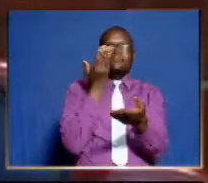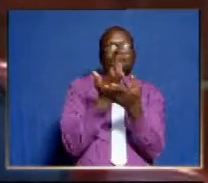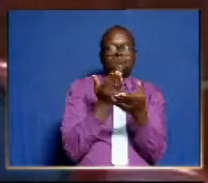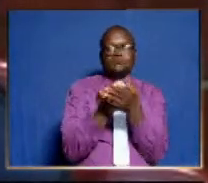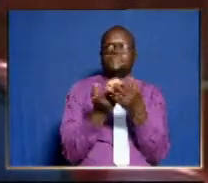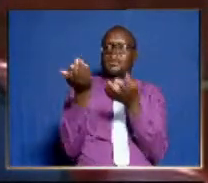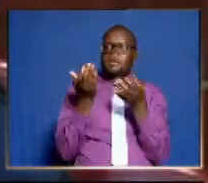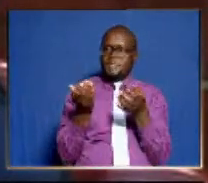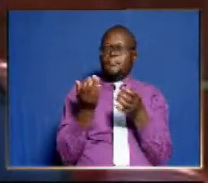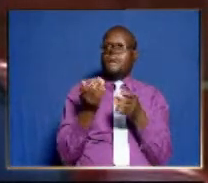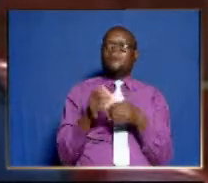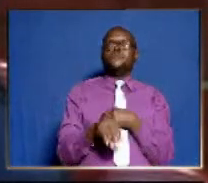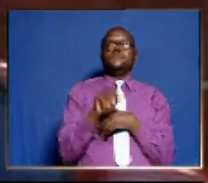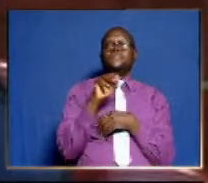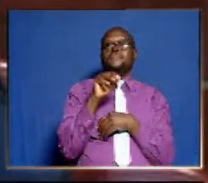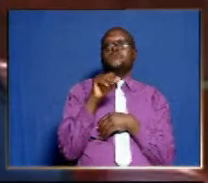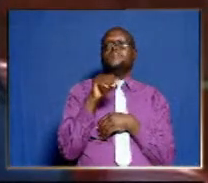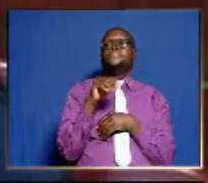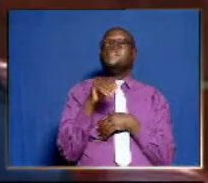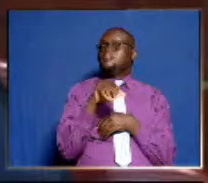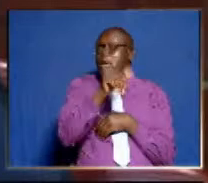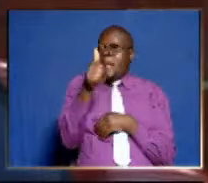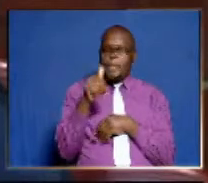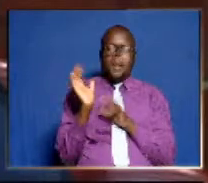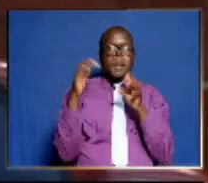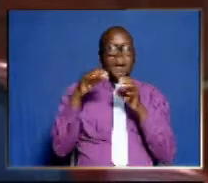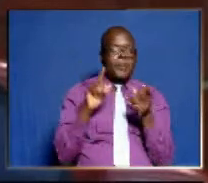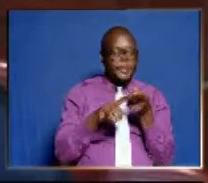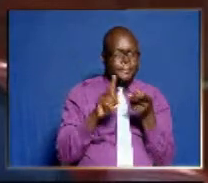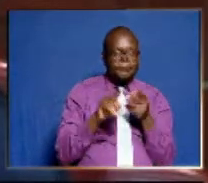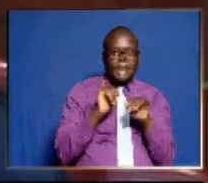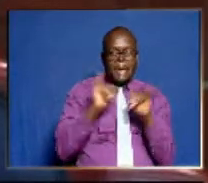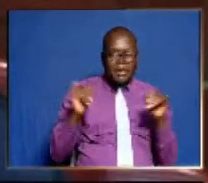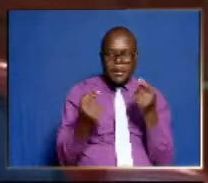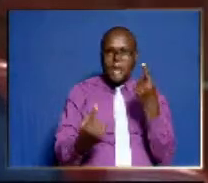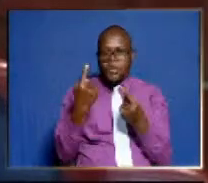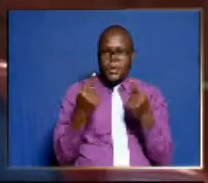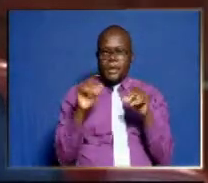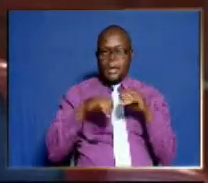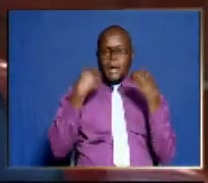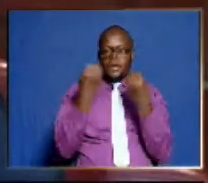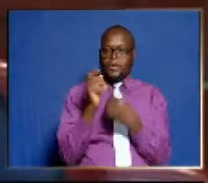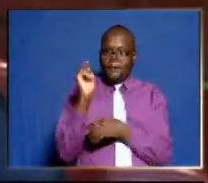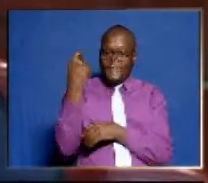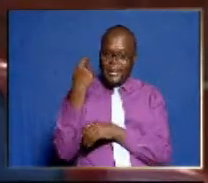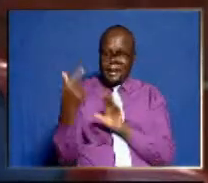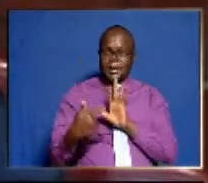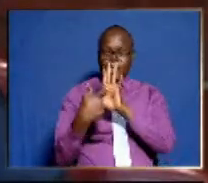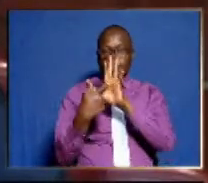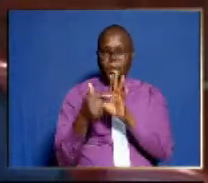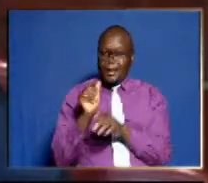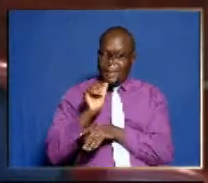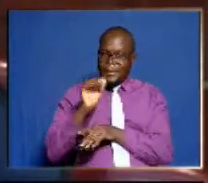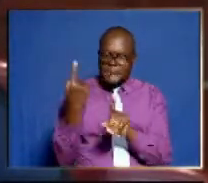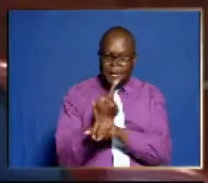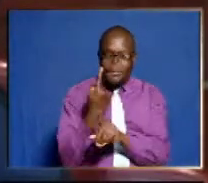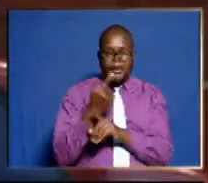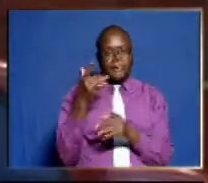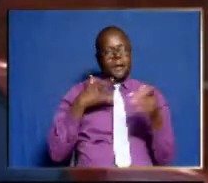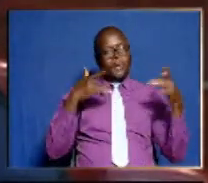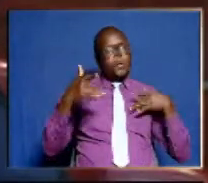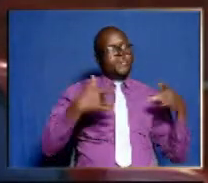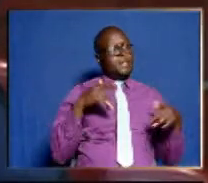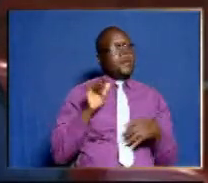following: Bogwa Mreithi and Co. Advocates and the Clean Cooking Association of Kenya, highlighting various concerns